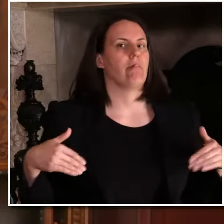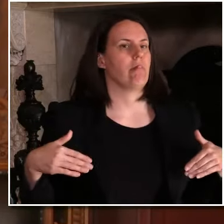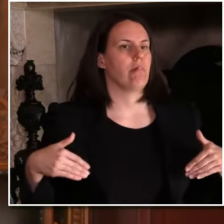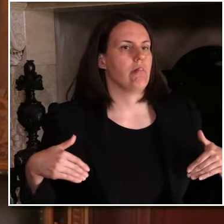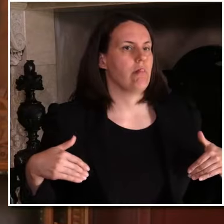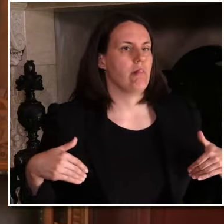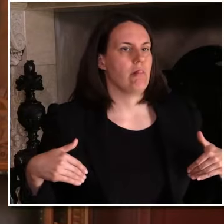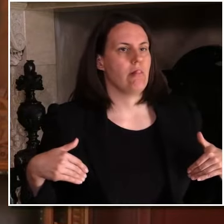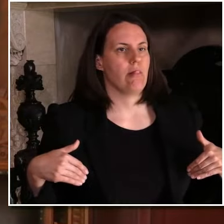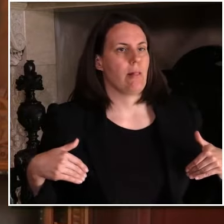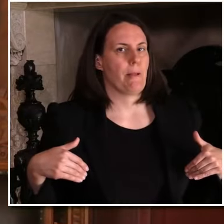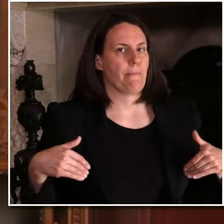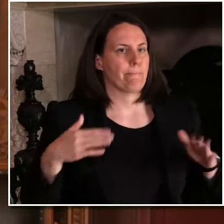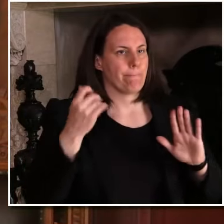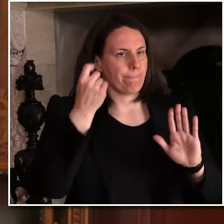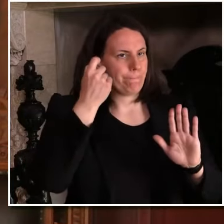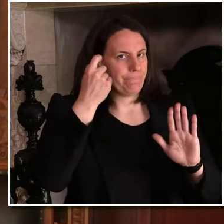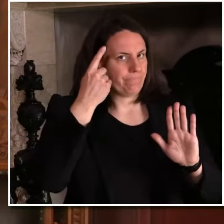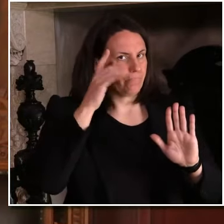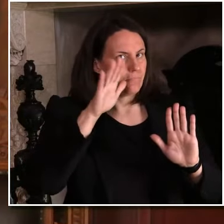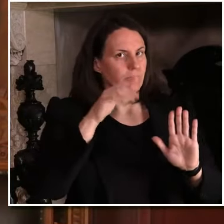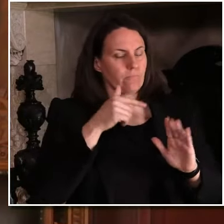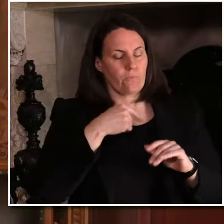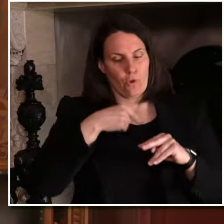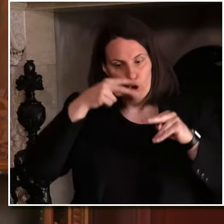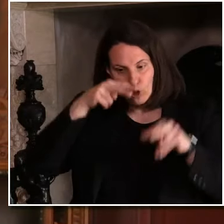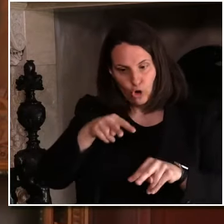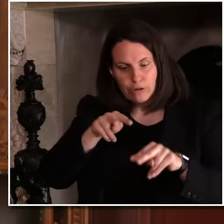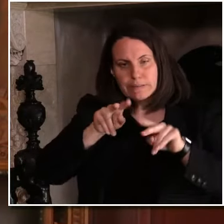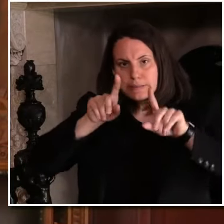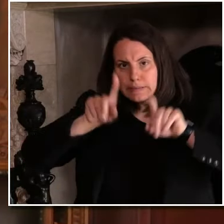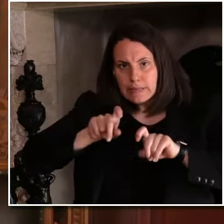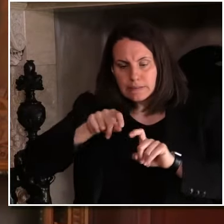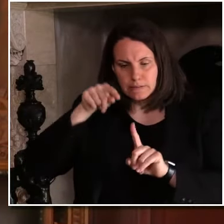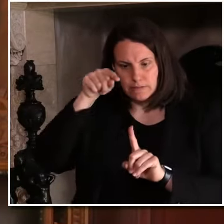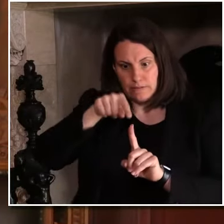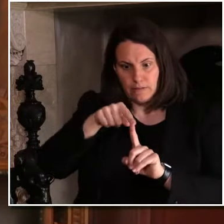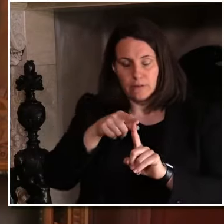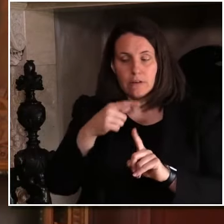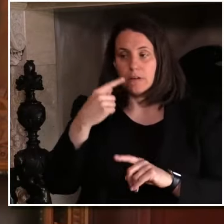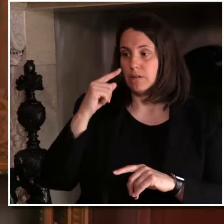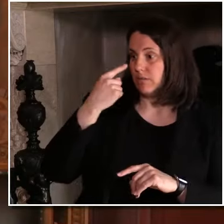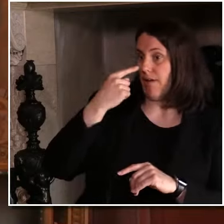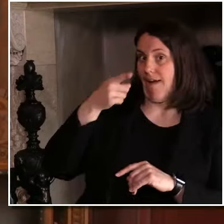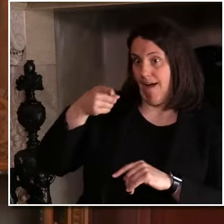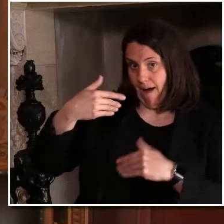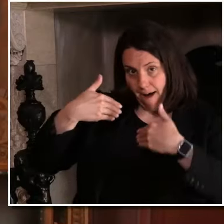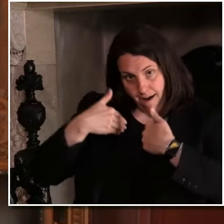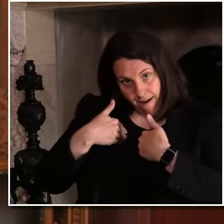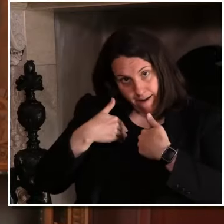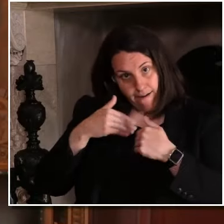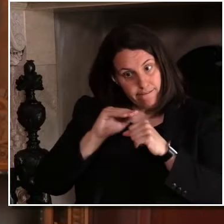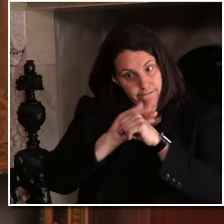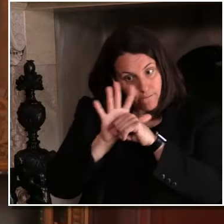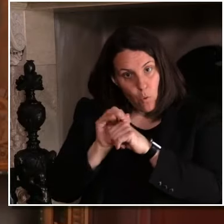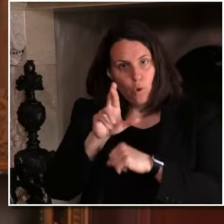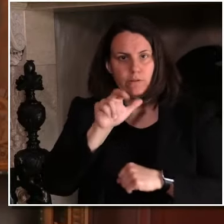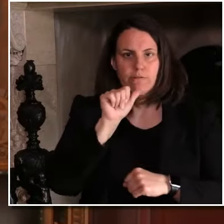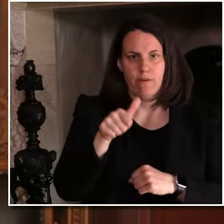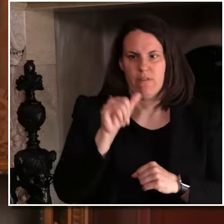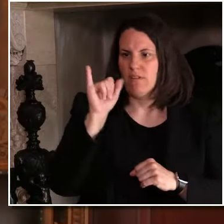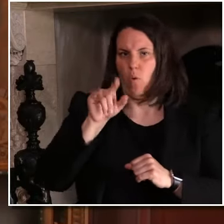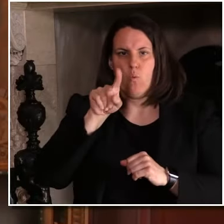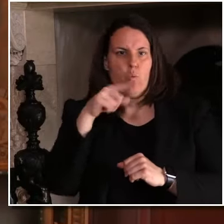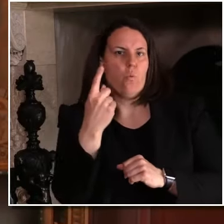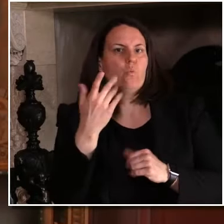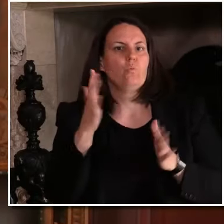not antibodies to the test. And there's still questions about precision, about cross-reacting with other